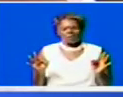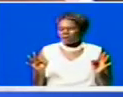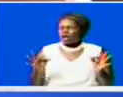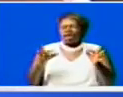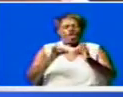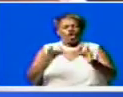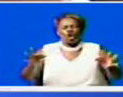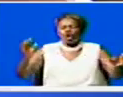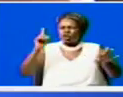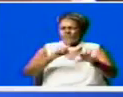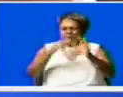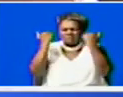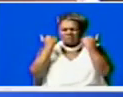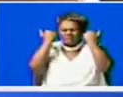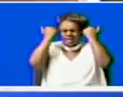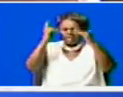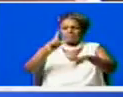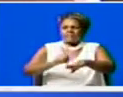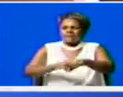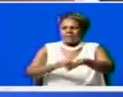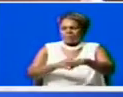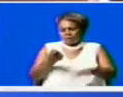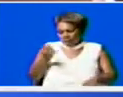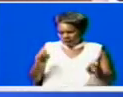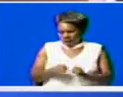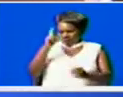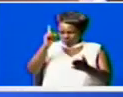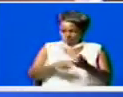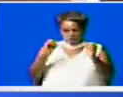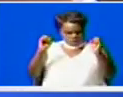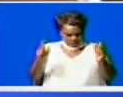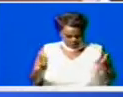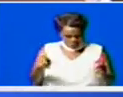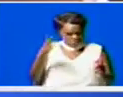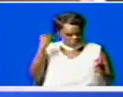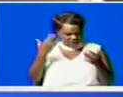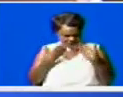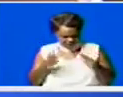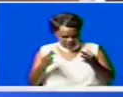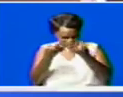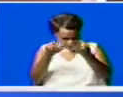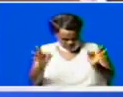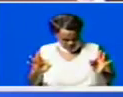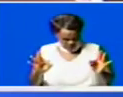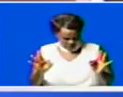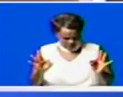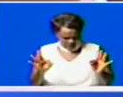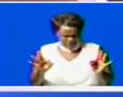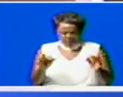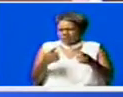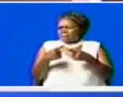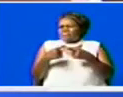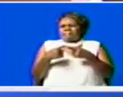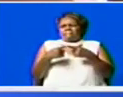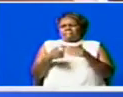another anxious moment because the... You realize that you've been informed and you've heard it on TV that already you are set free,